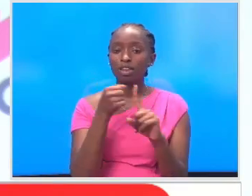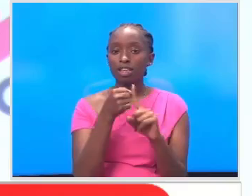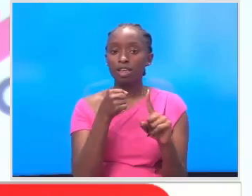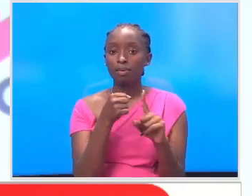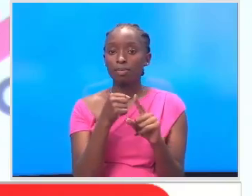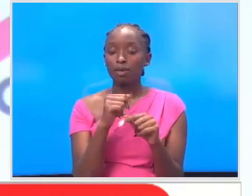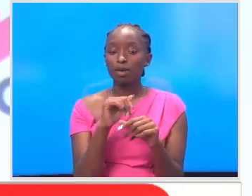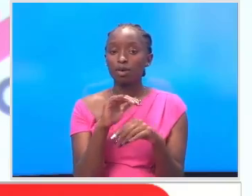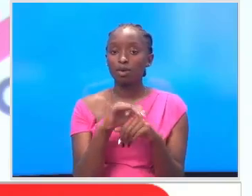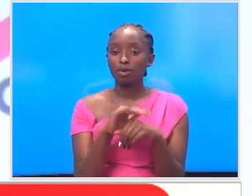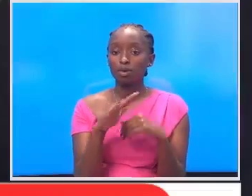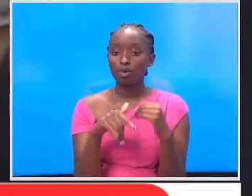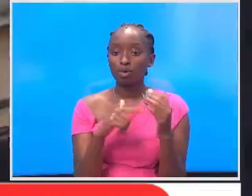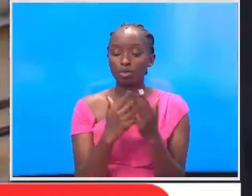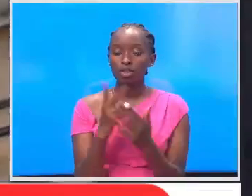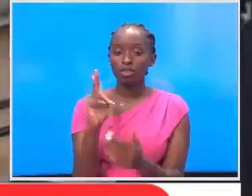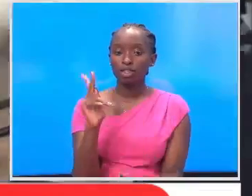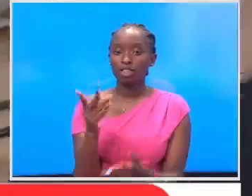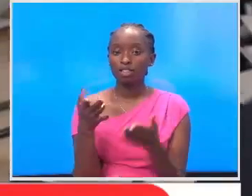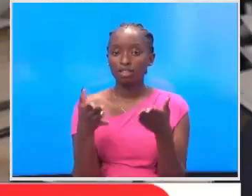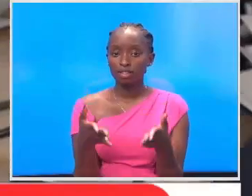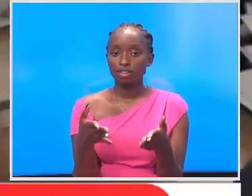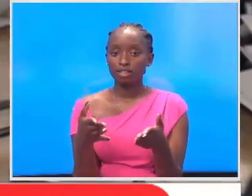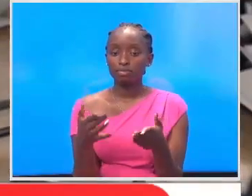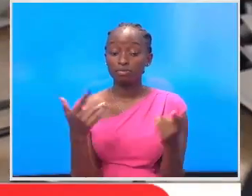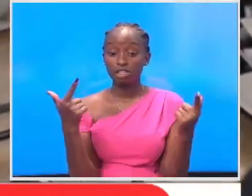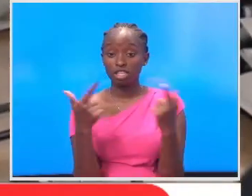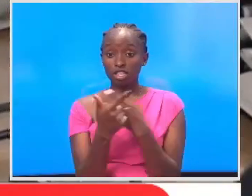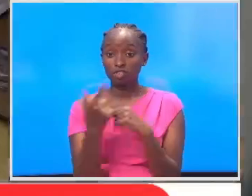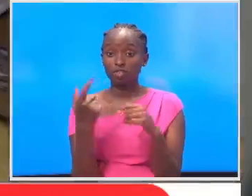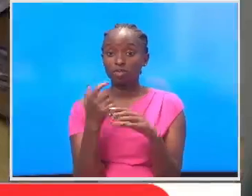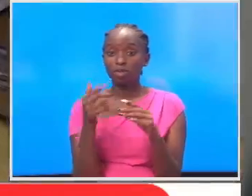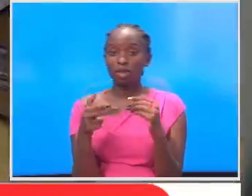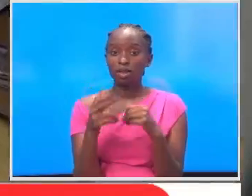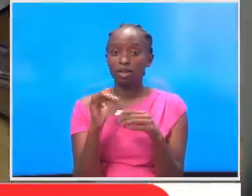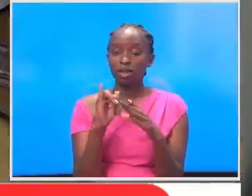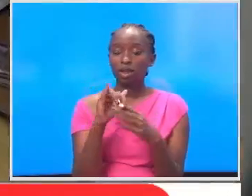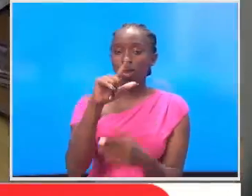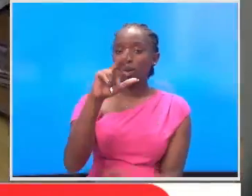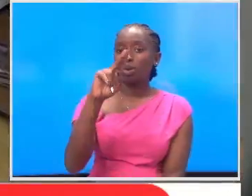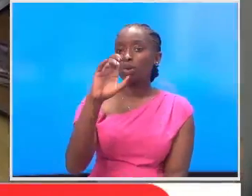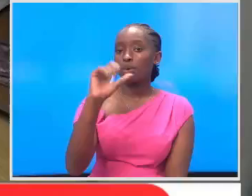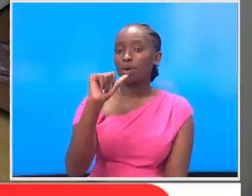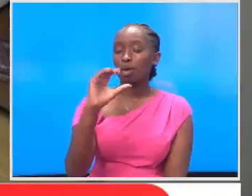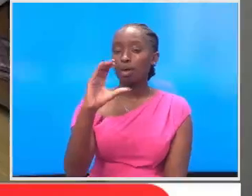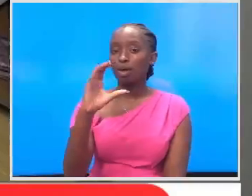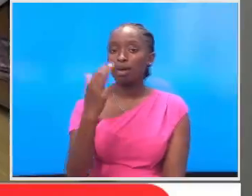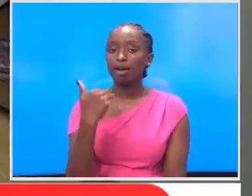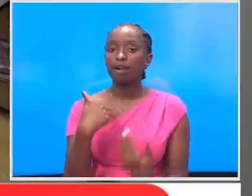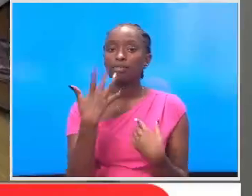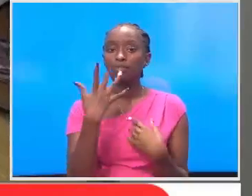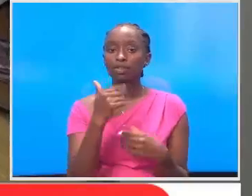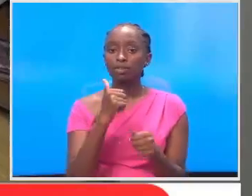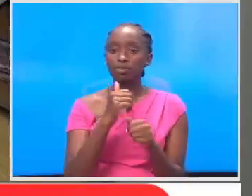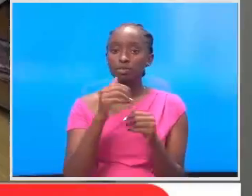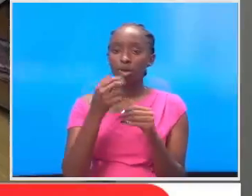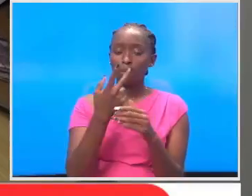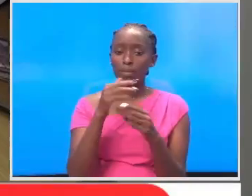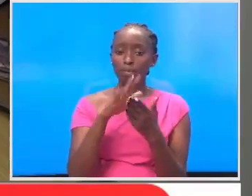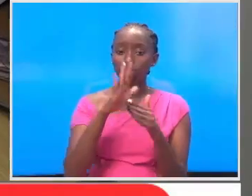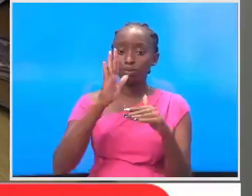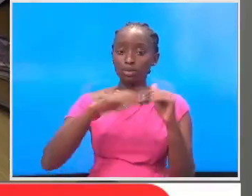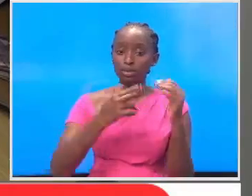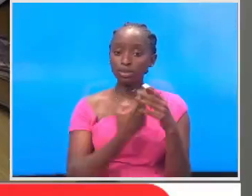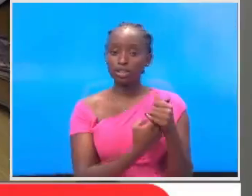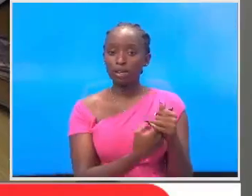be in Kenya. In contrast to the hike in loan acquisition, net loan loss provision has more than doubled from